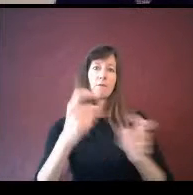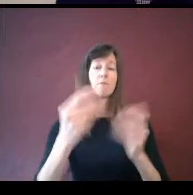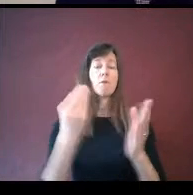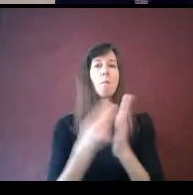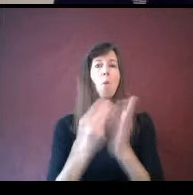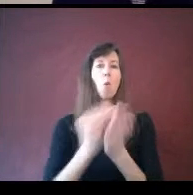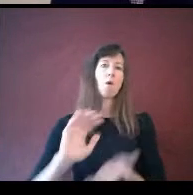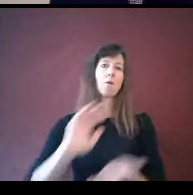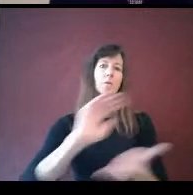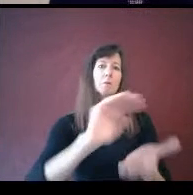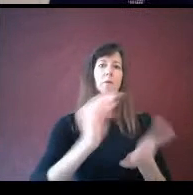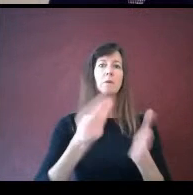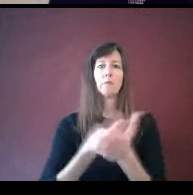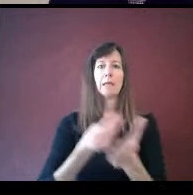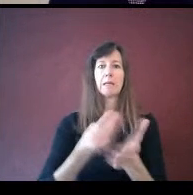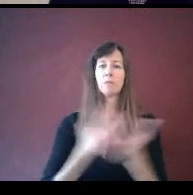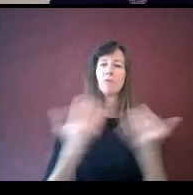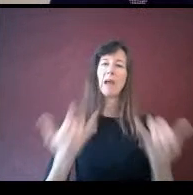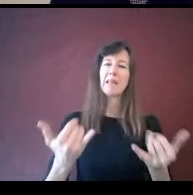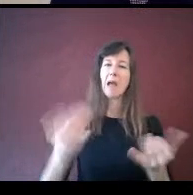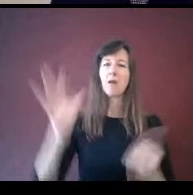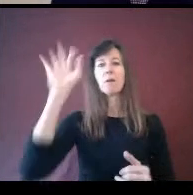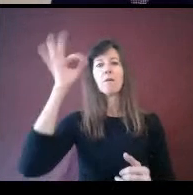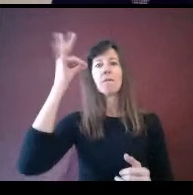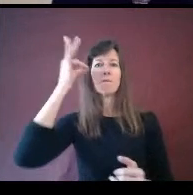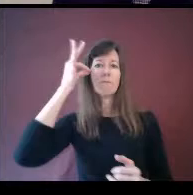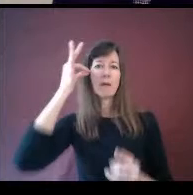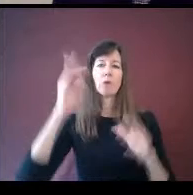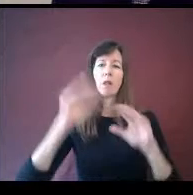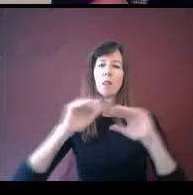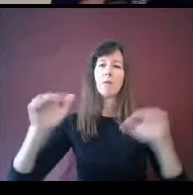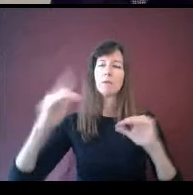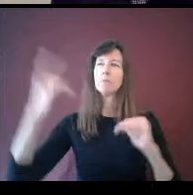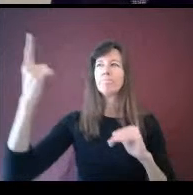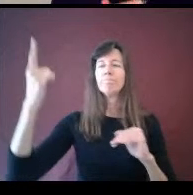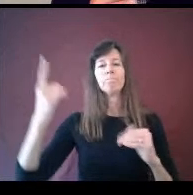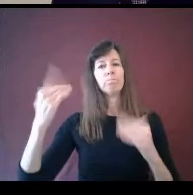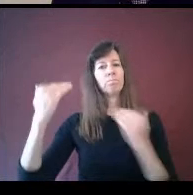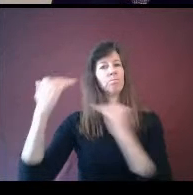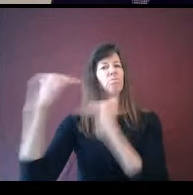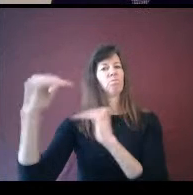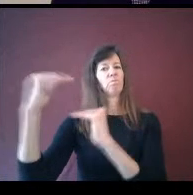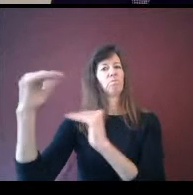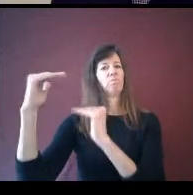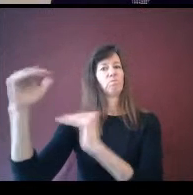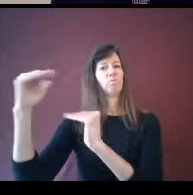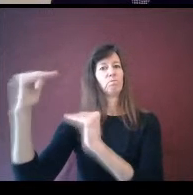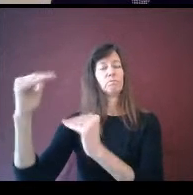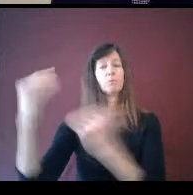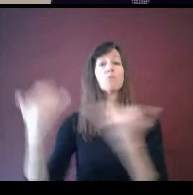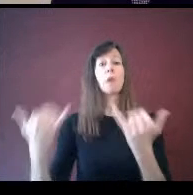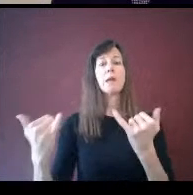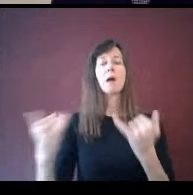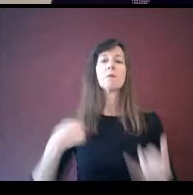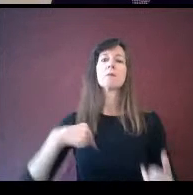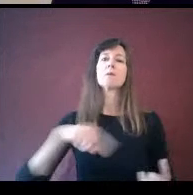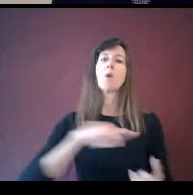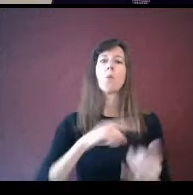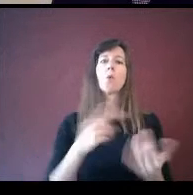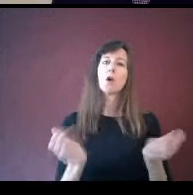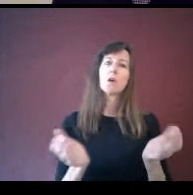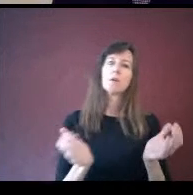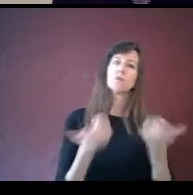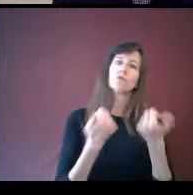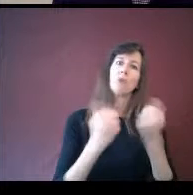at the federal level, we are pushing as much as we can to expand hours, to add more sites. And so we are making